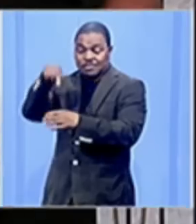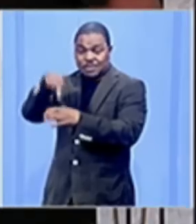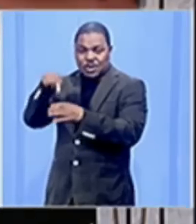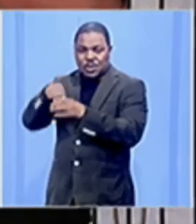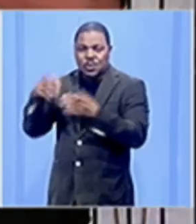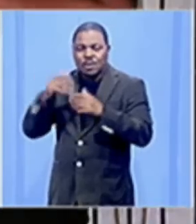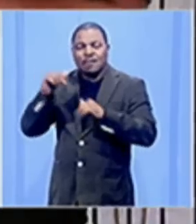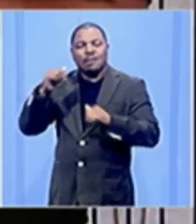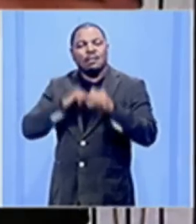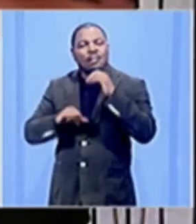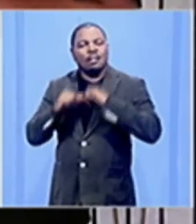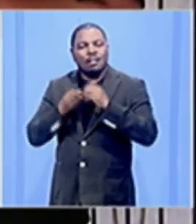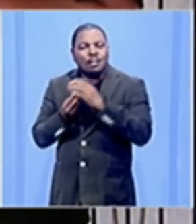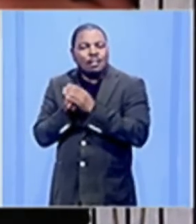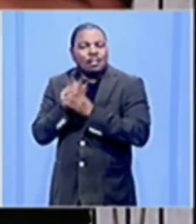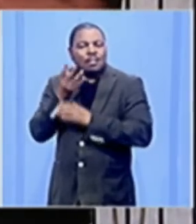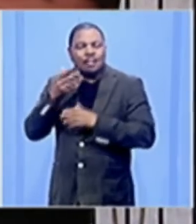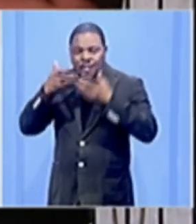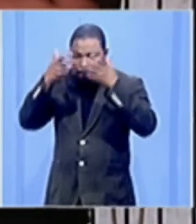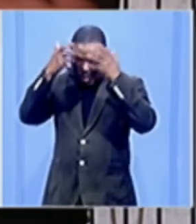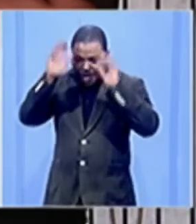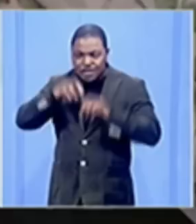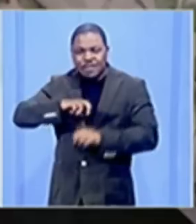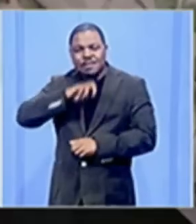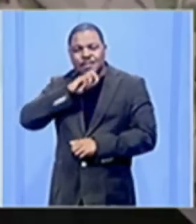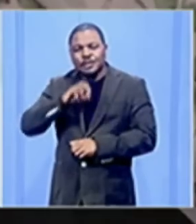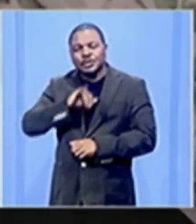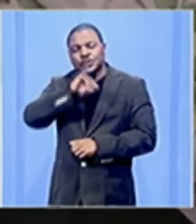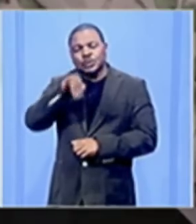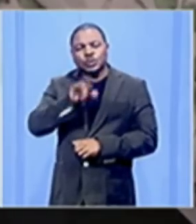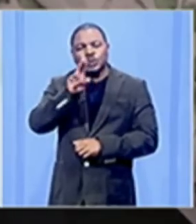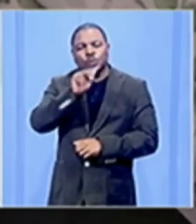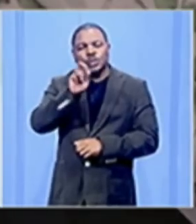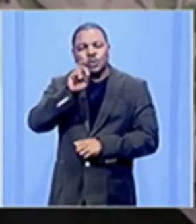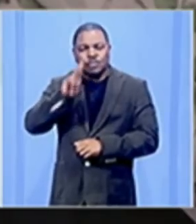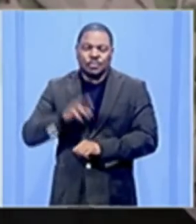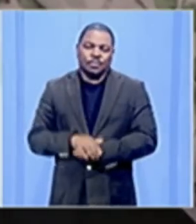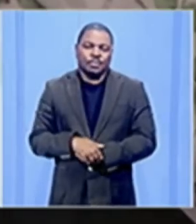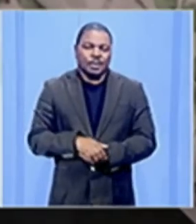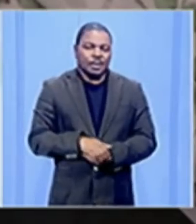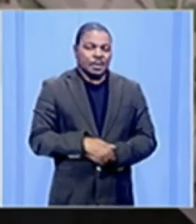mo tlhagisong ya tiragatso ya Lion King Junior. Jwa re le mo Kimberley